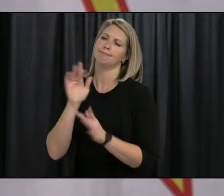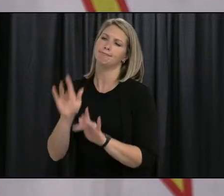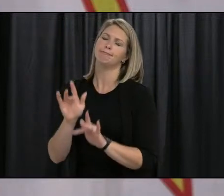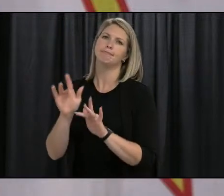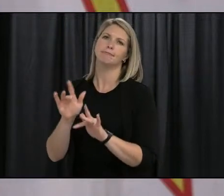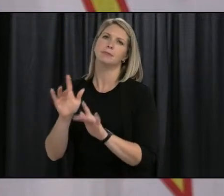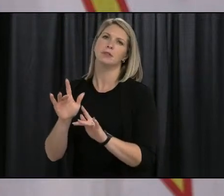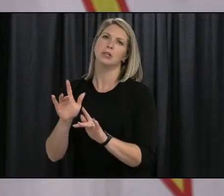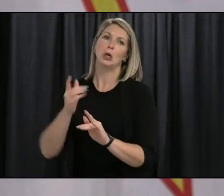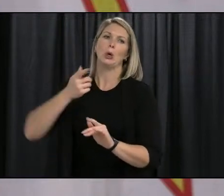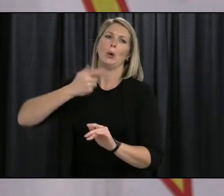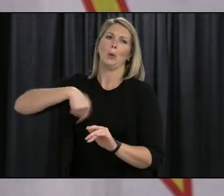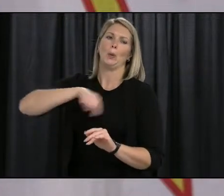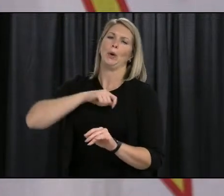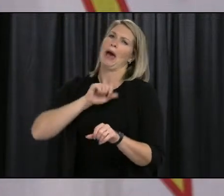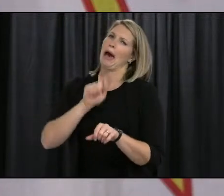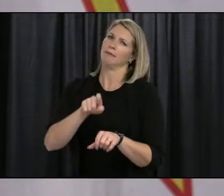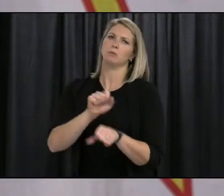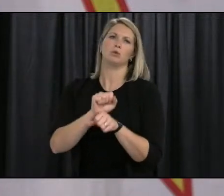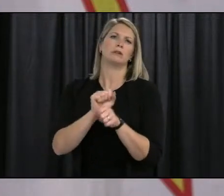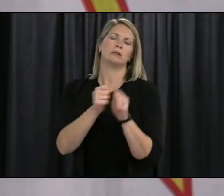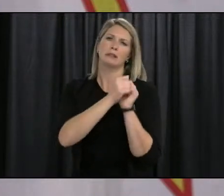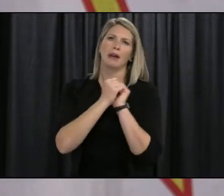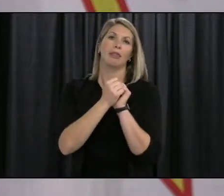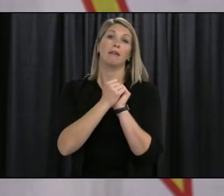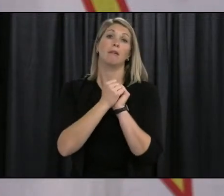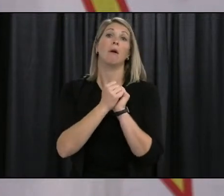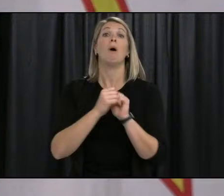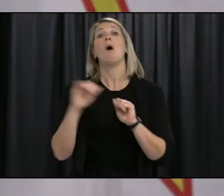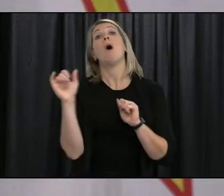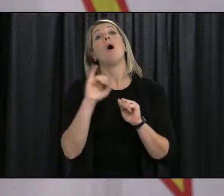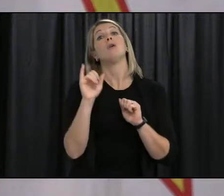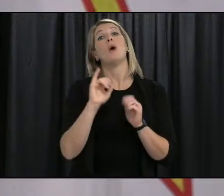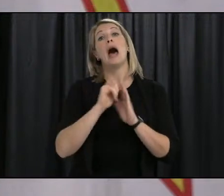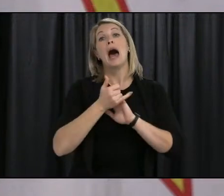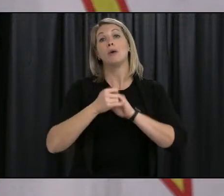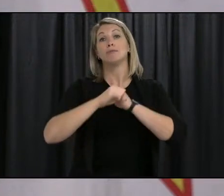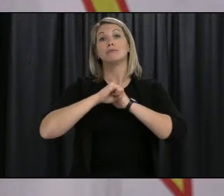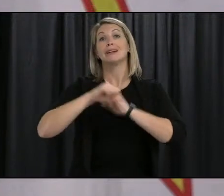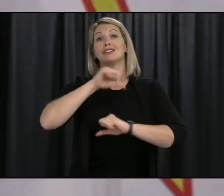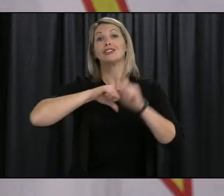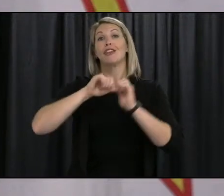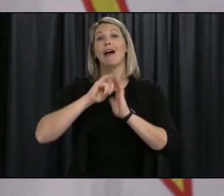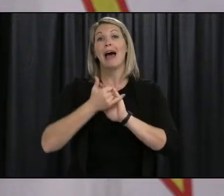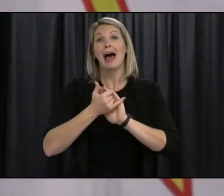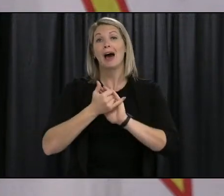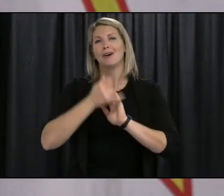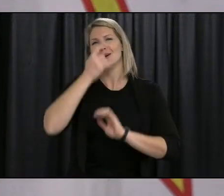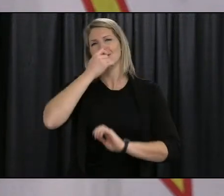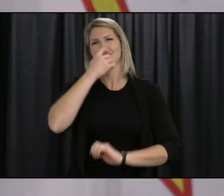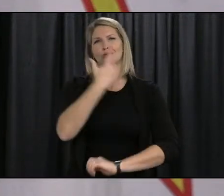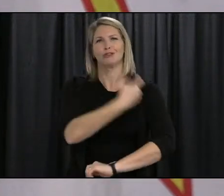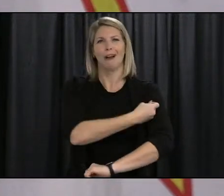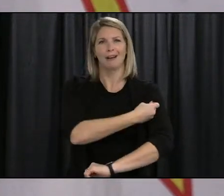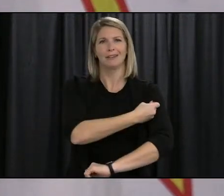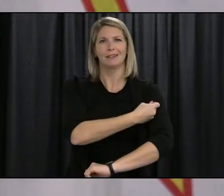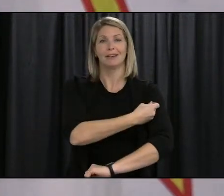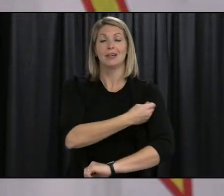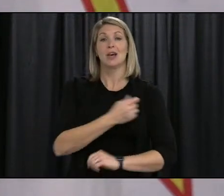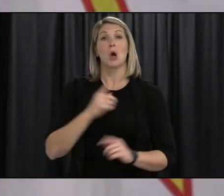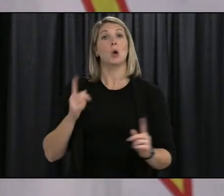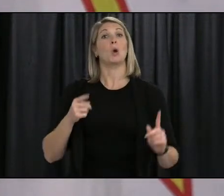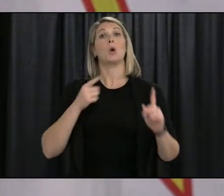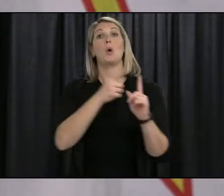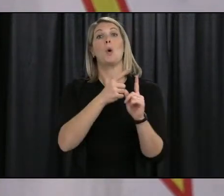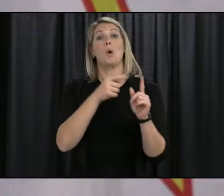together. Another way we can help to protect one another is to get the annual flu shot. With the ambitious goal of an 85% vaccination